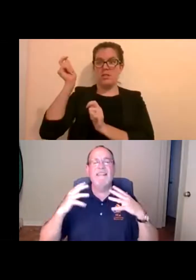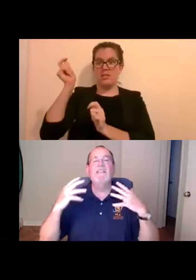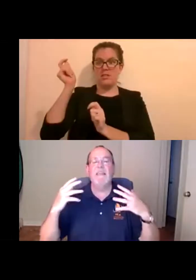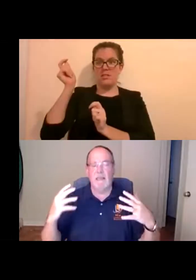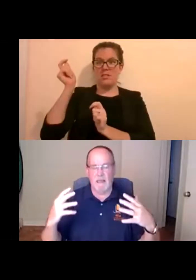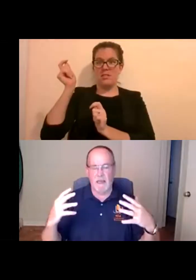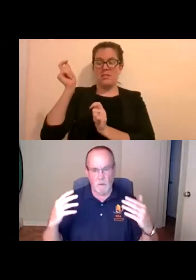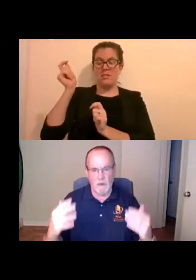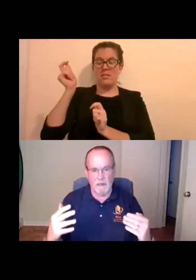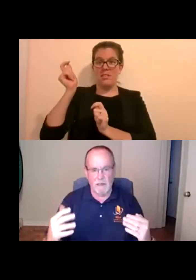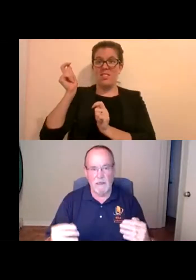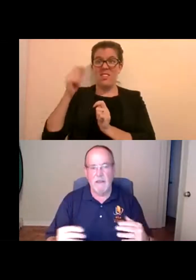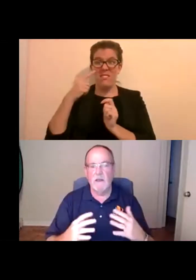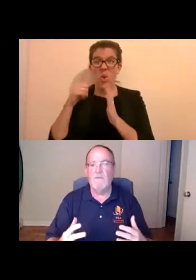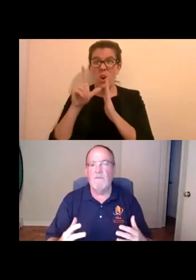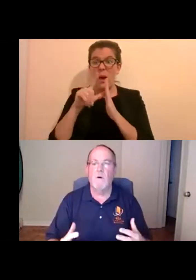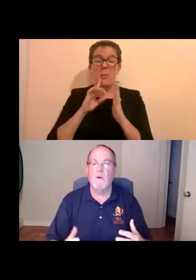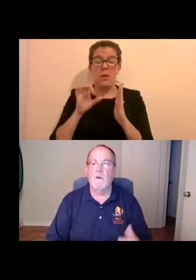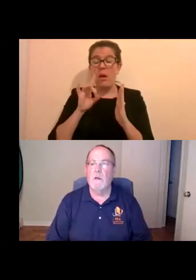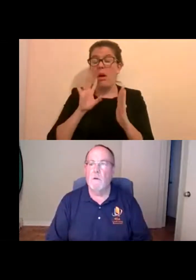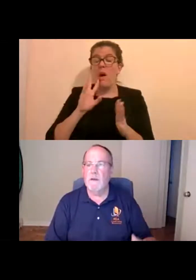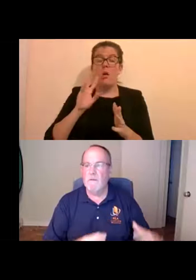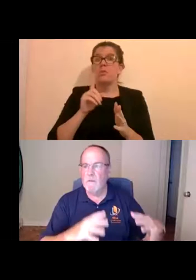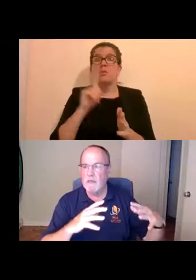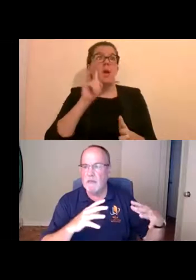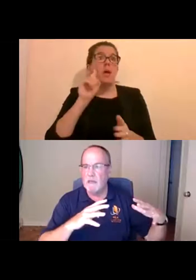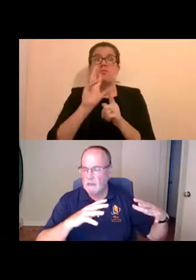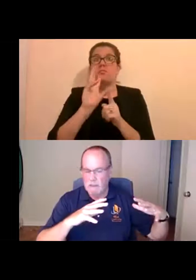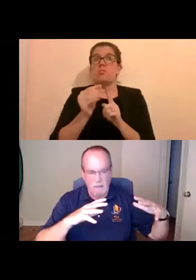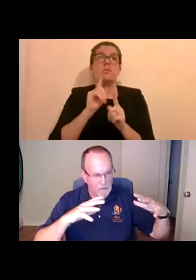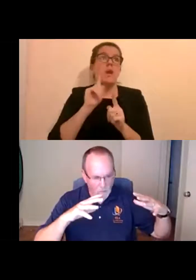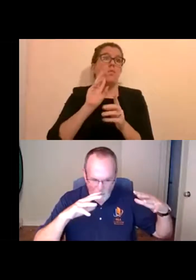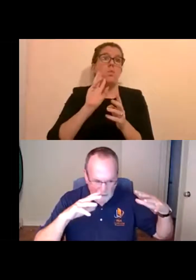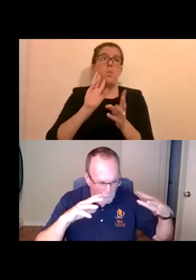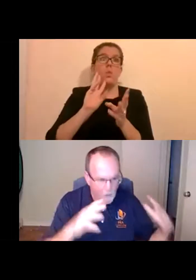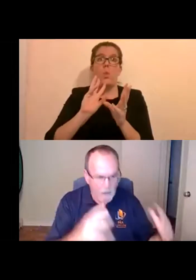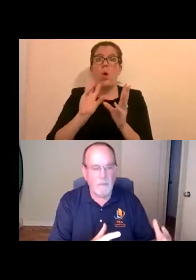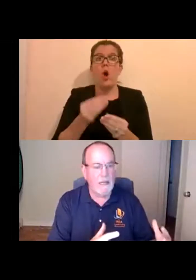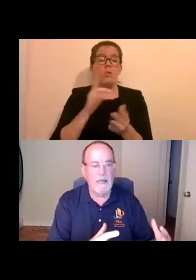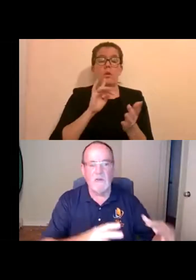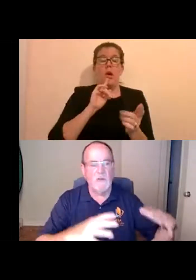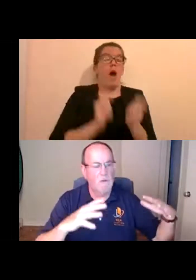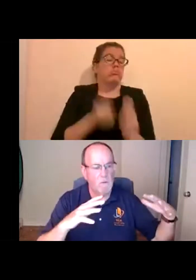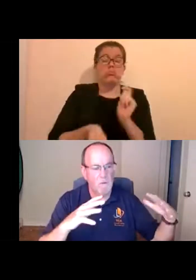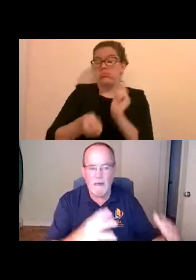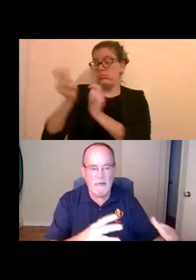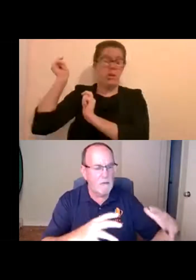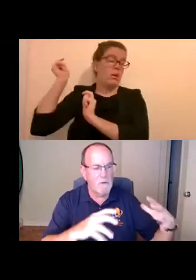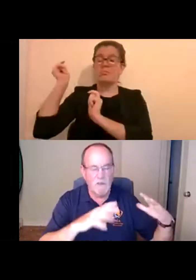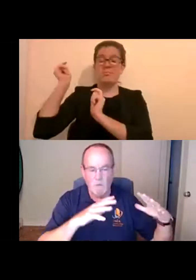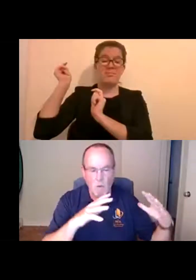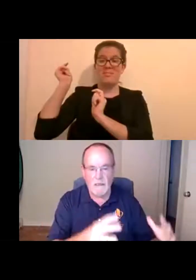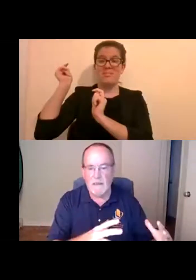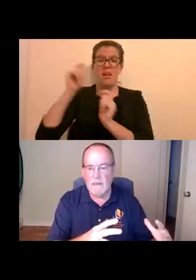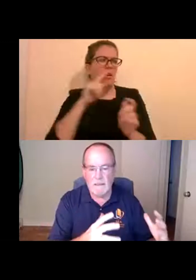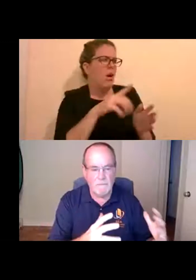just dizzying how quickly deaf world went from being in one place with one language